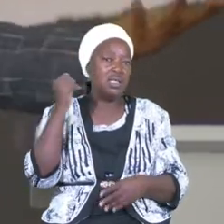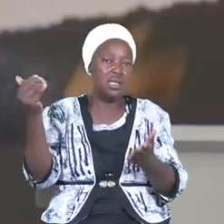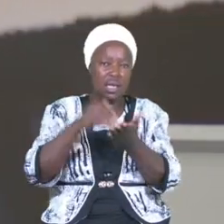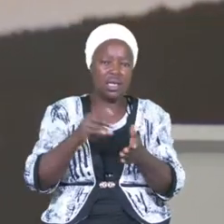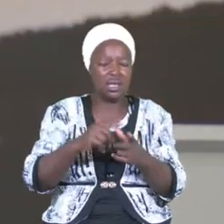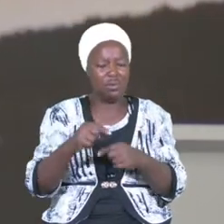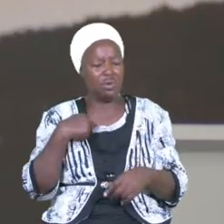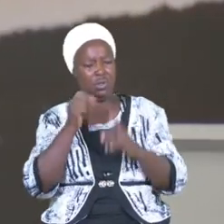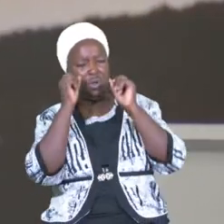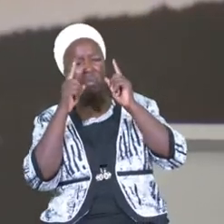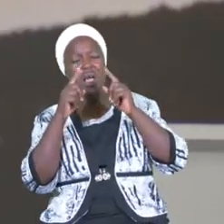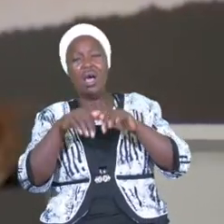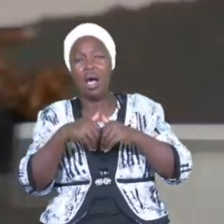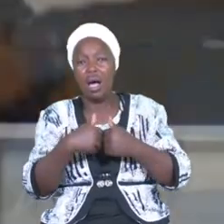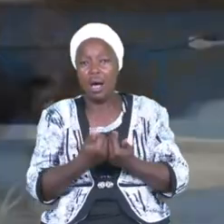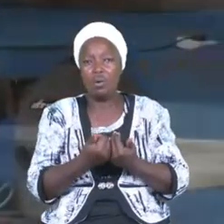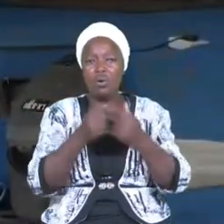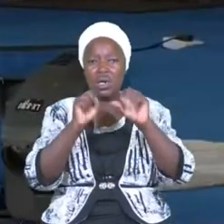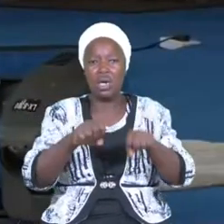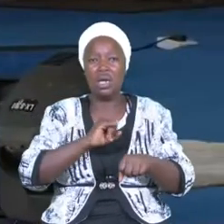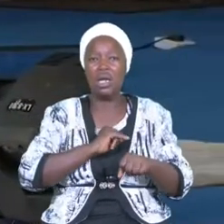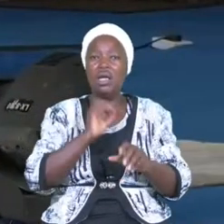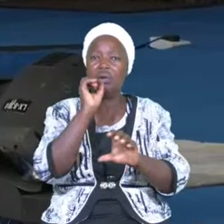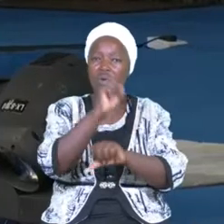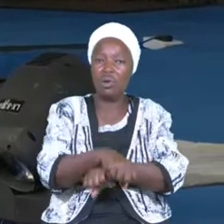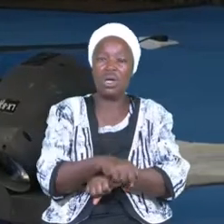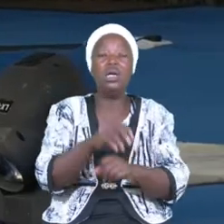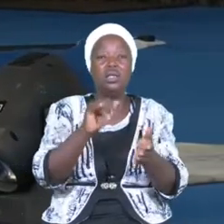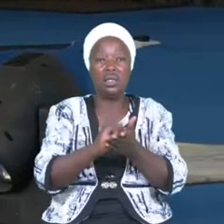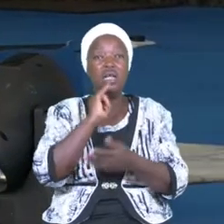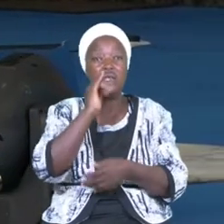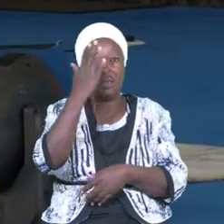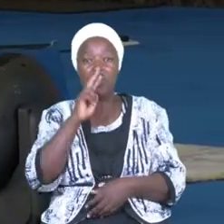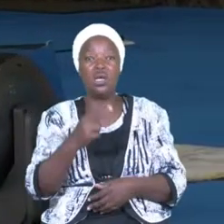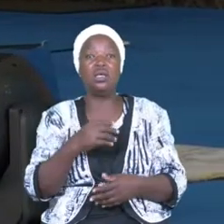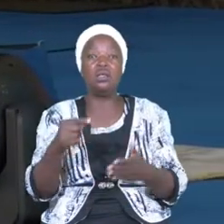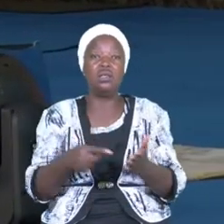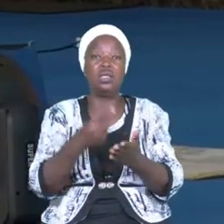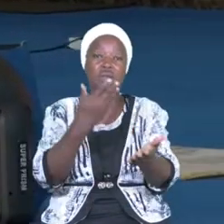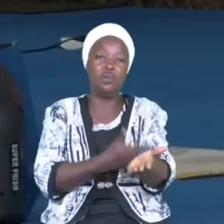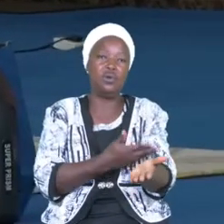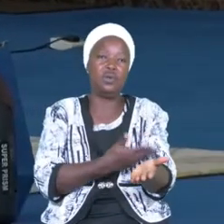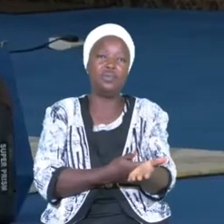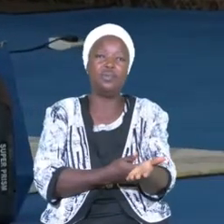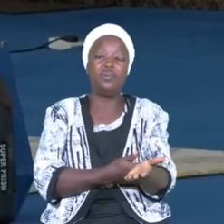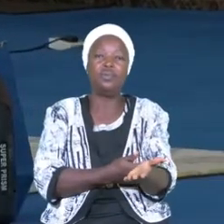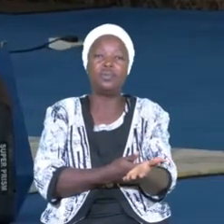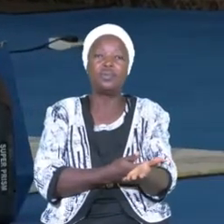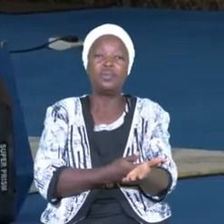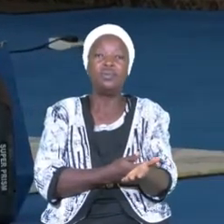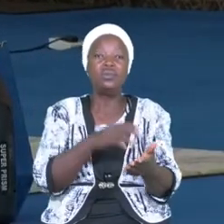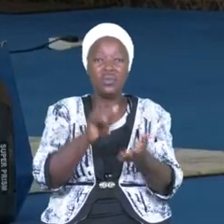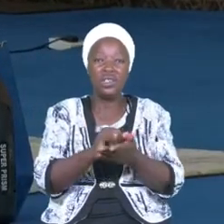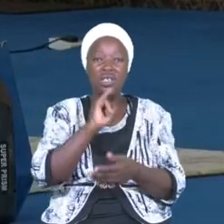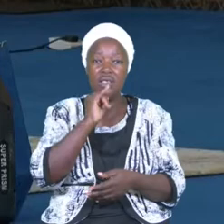how do I conquer? That's why we're here this morning. That's why